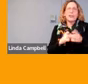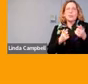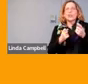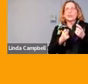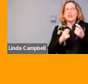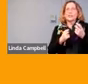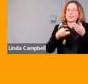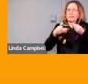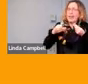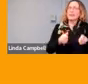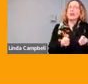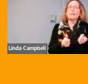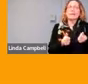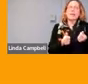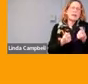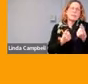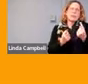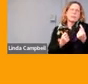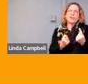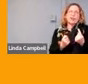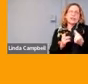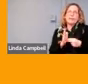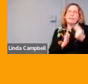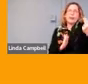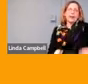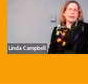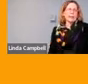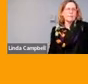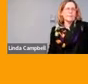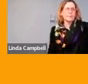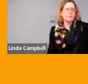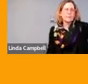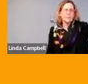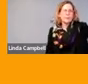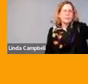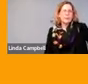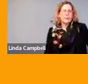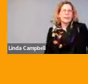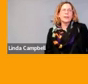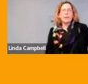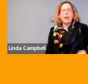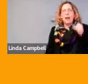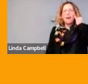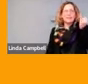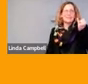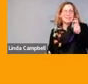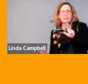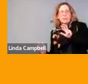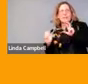basis. And your return is that you're spending so much money and you're not getting much back.